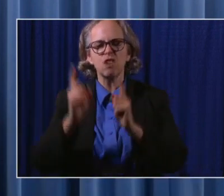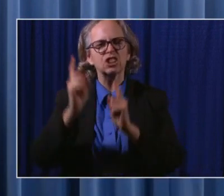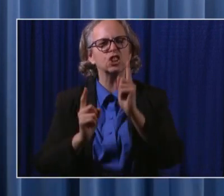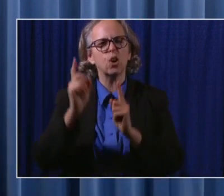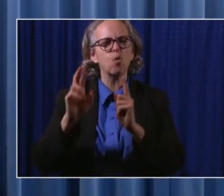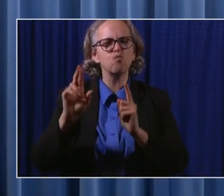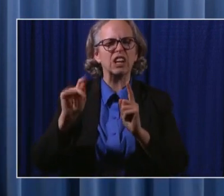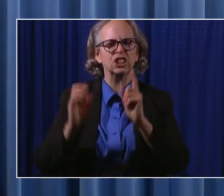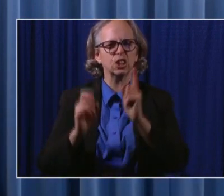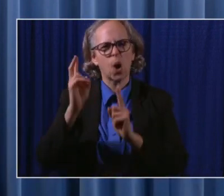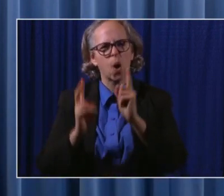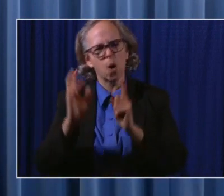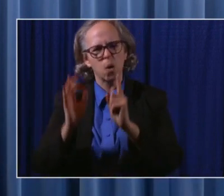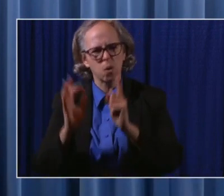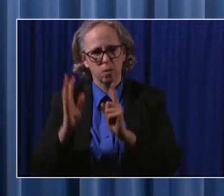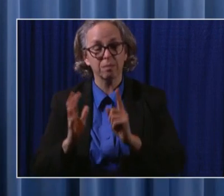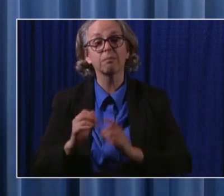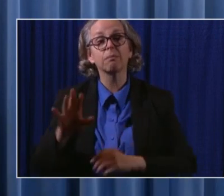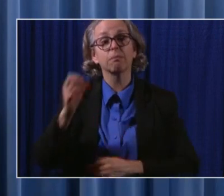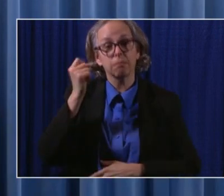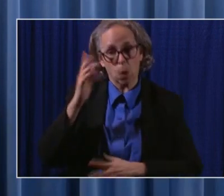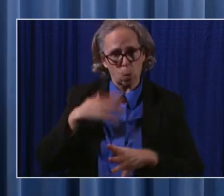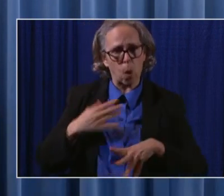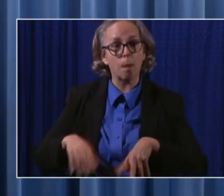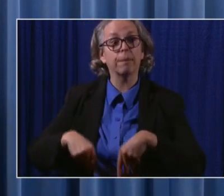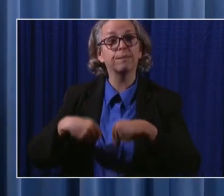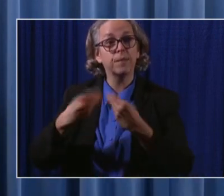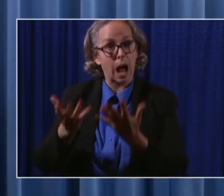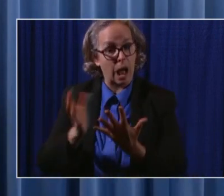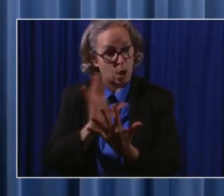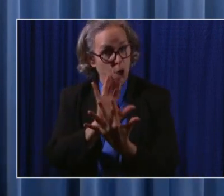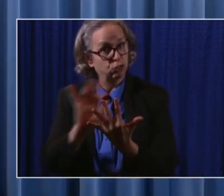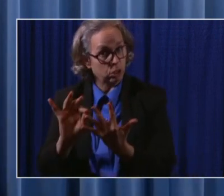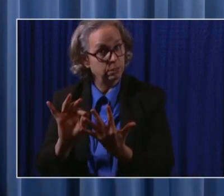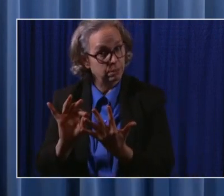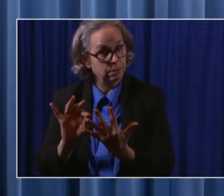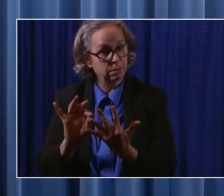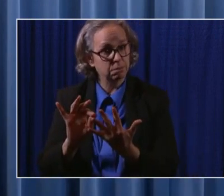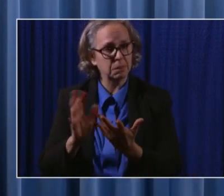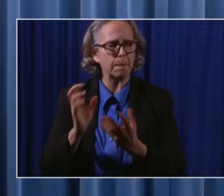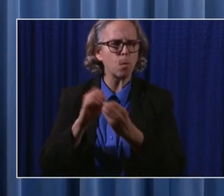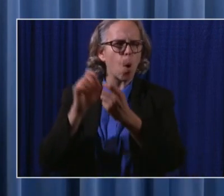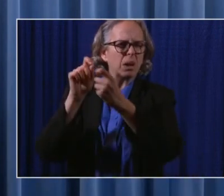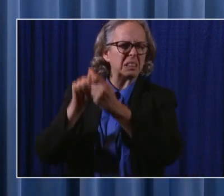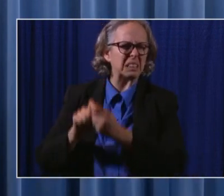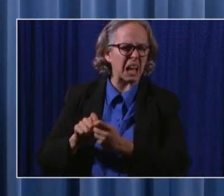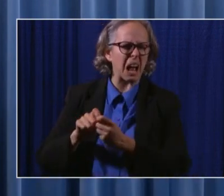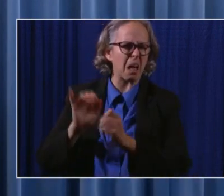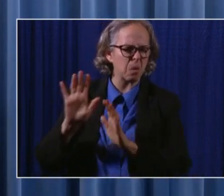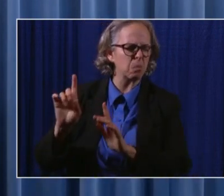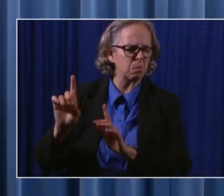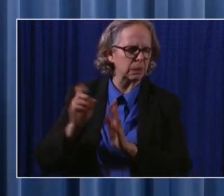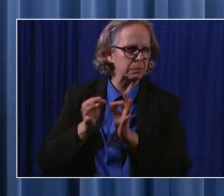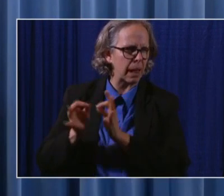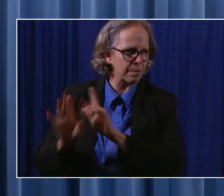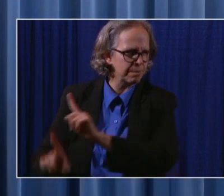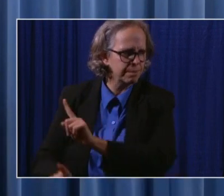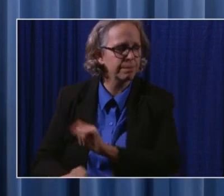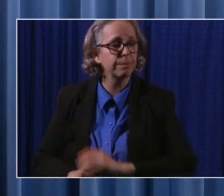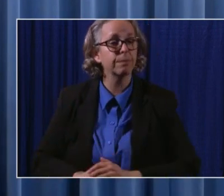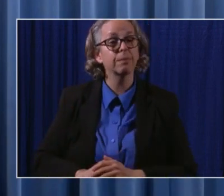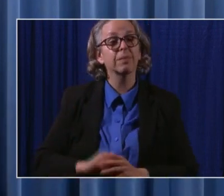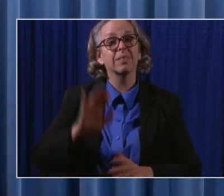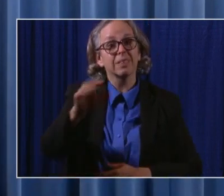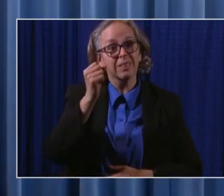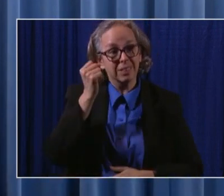a choice, and we will spell this out in the days ahead. And let me just go back a minute. If you'll recall, the child